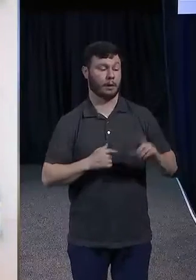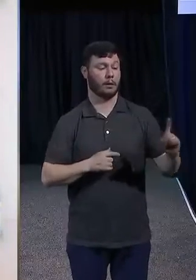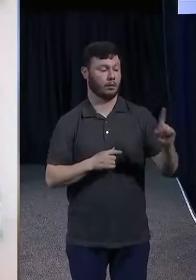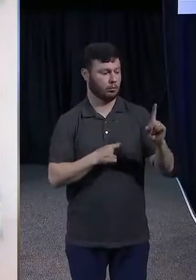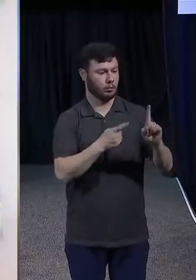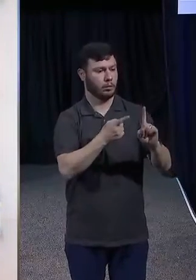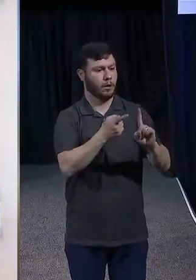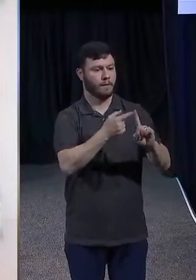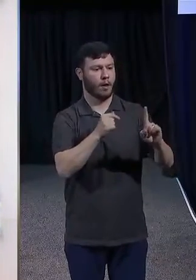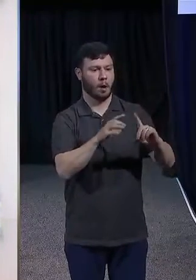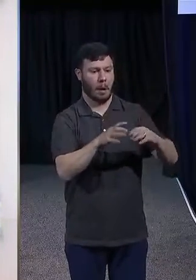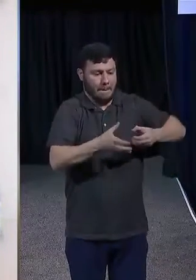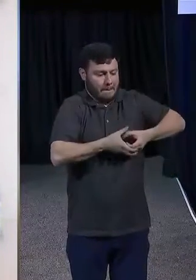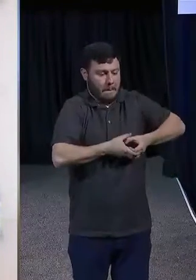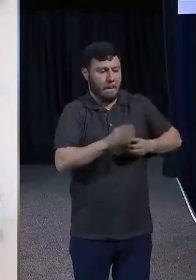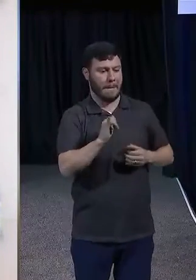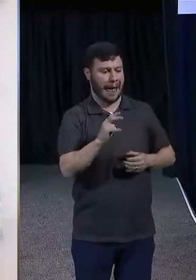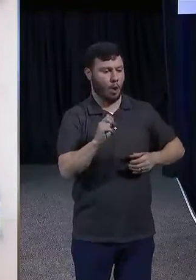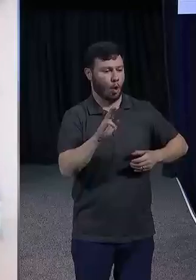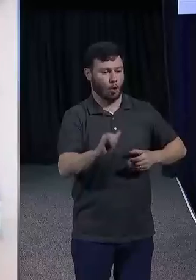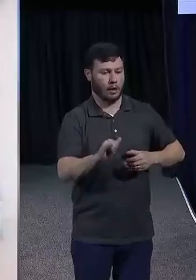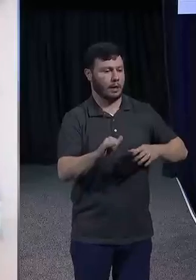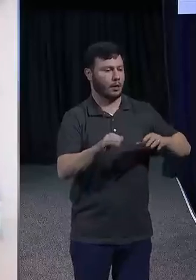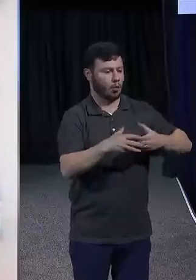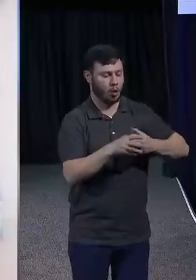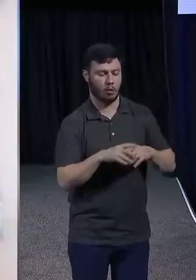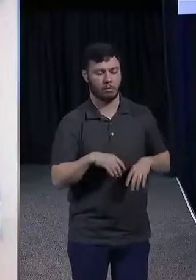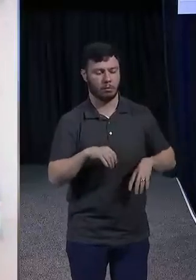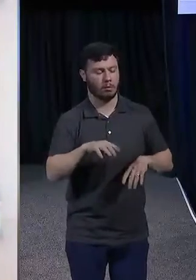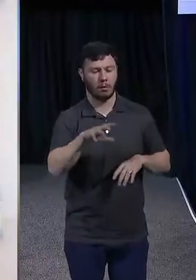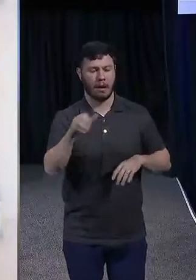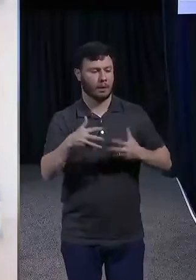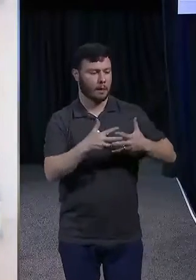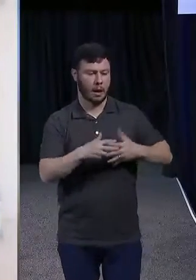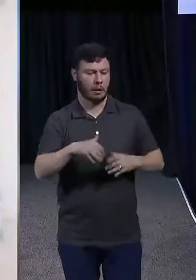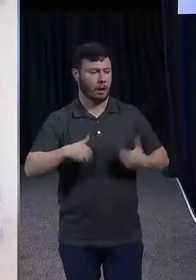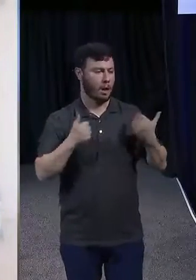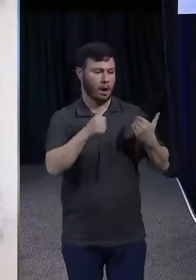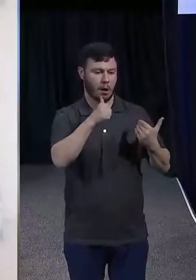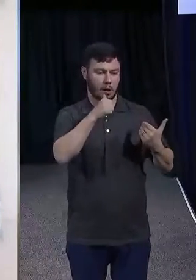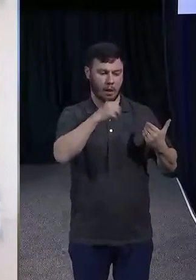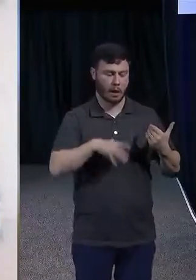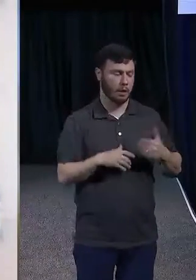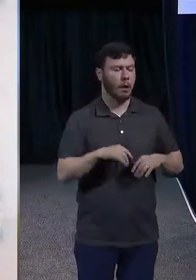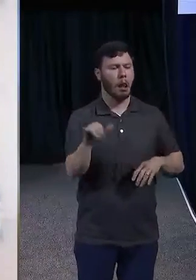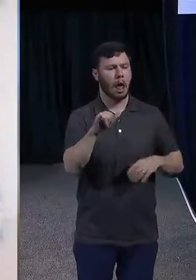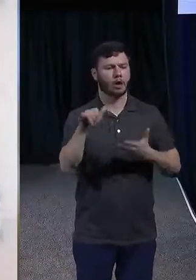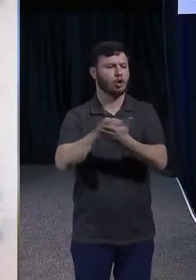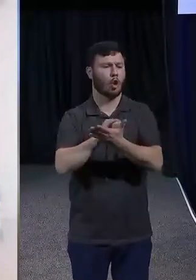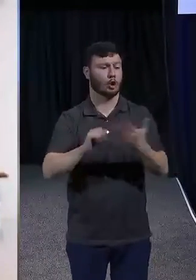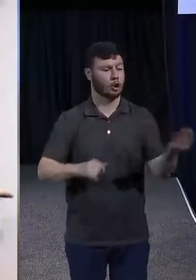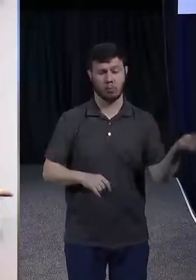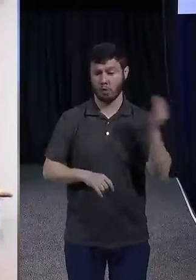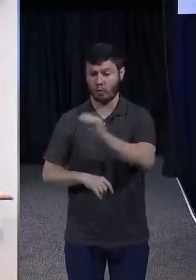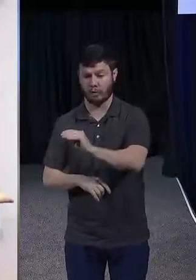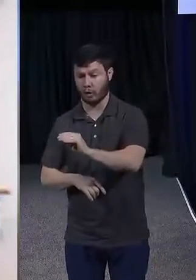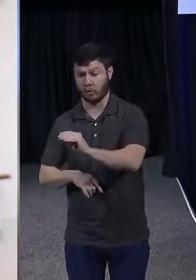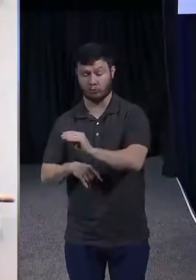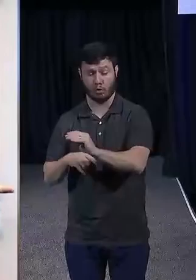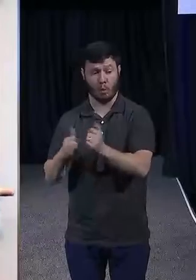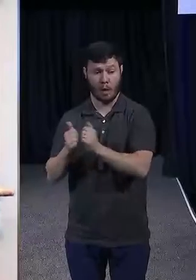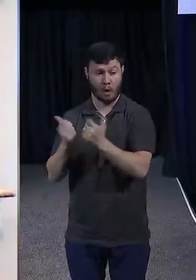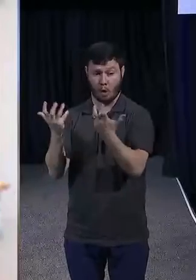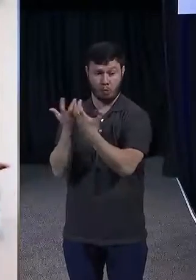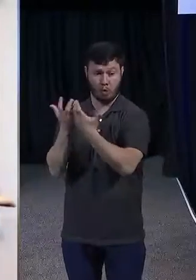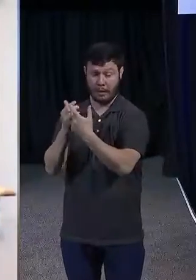from a minority group, an African-American young lady, like New Yorkers do, moved in with a total stranger,